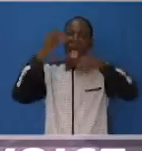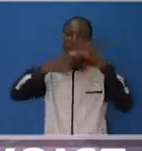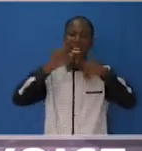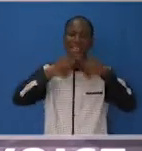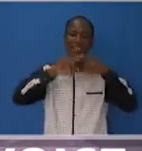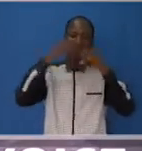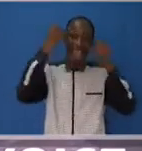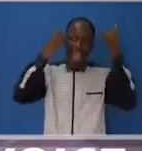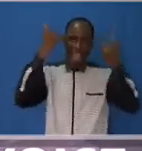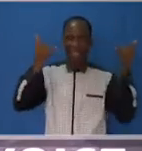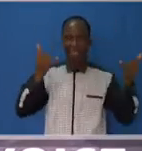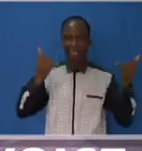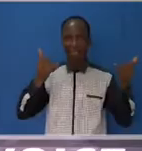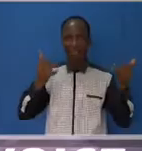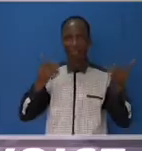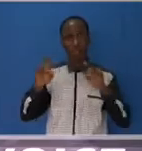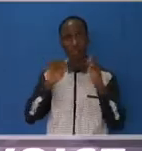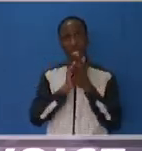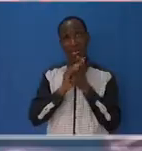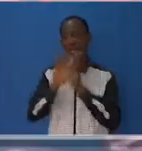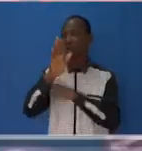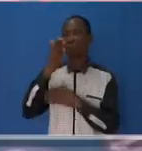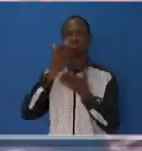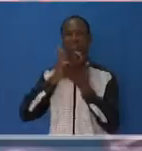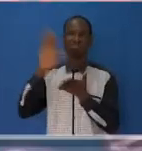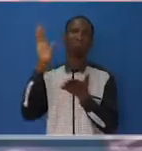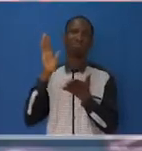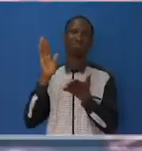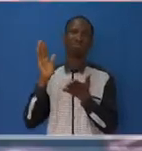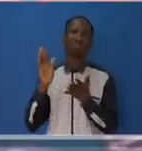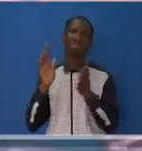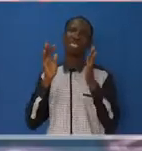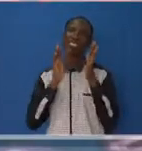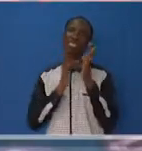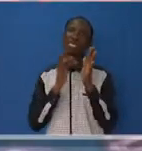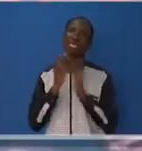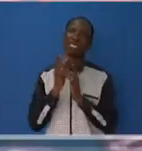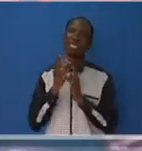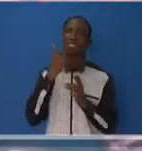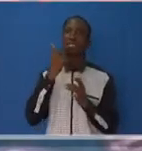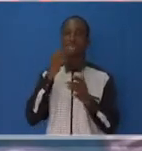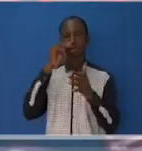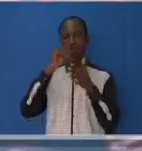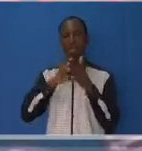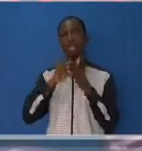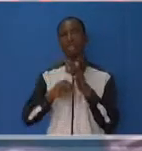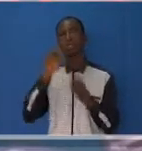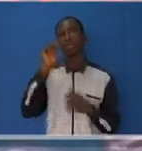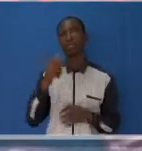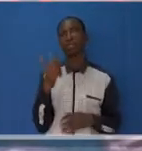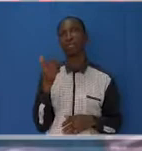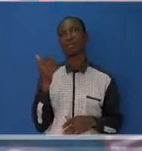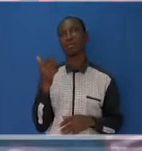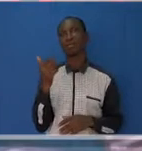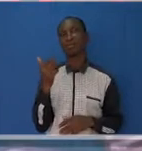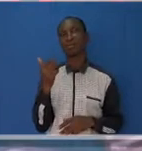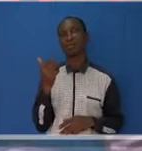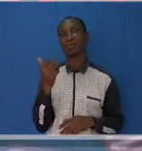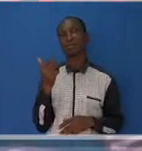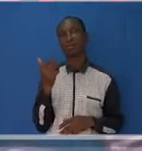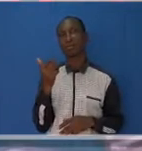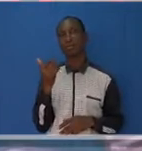E no weye ne sa, sa son no ompe. Ntina Yesu o Matthew, iti dunum chiti moun son, iti kwe sinkrono. O